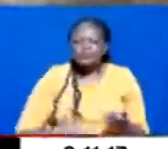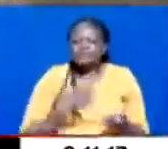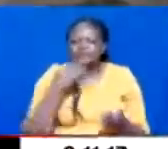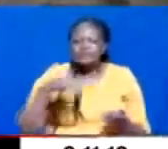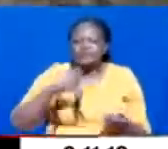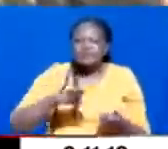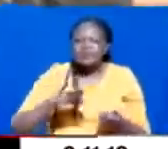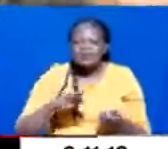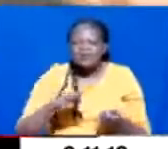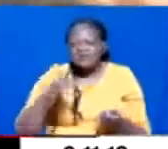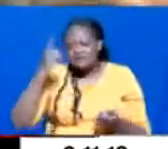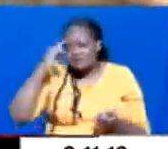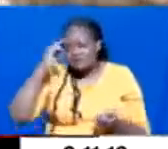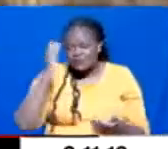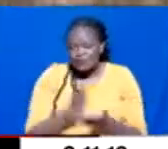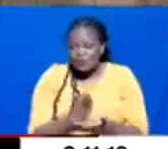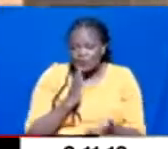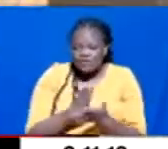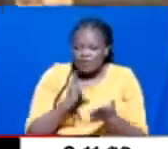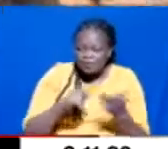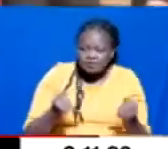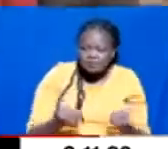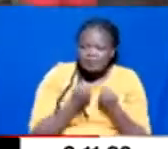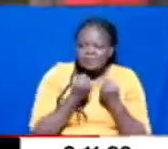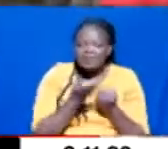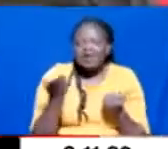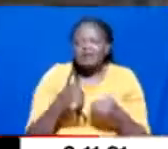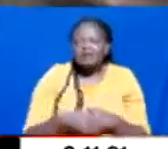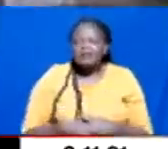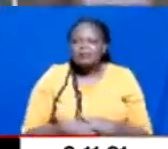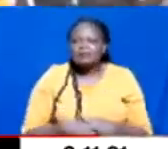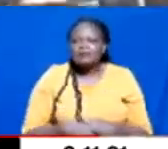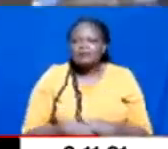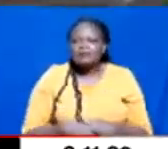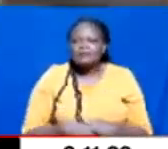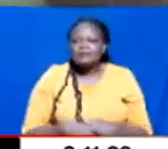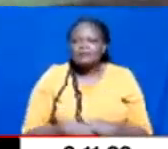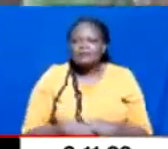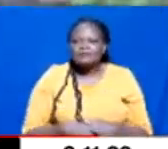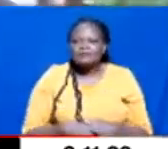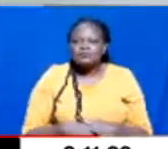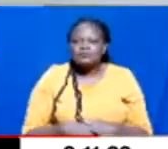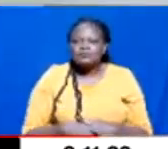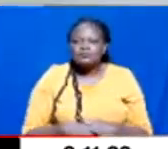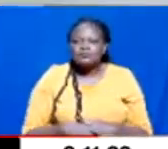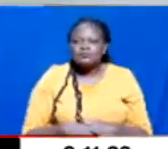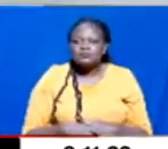for a fact-finding mission. Kevin Washira, Easy Friday.